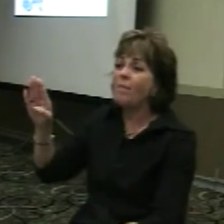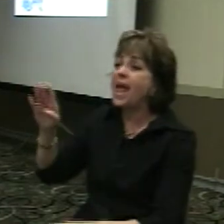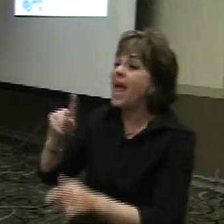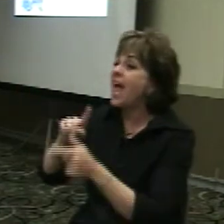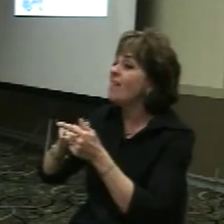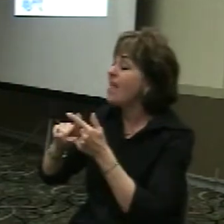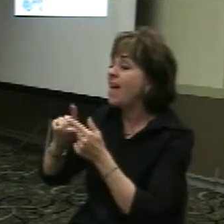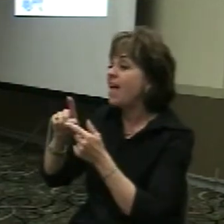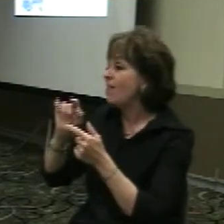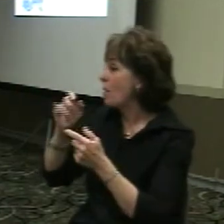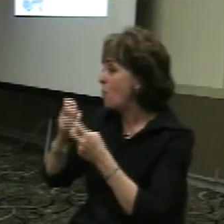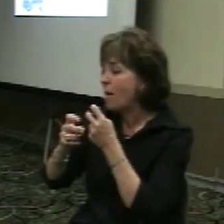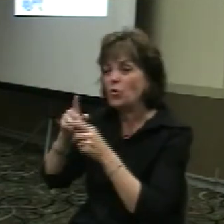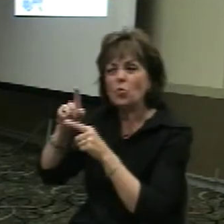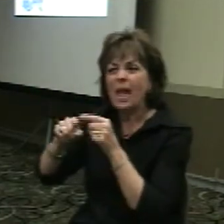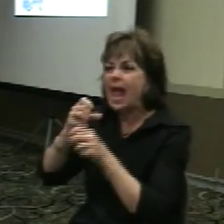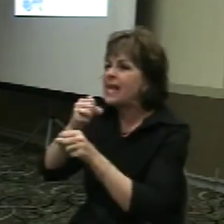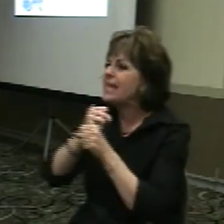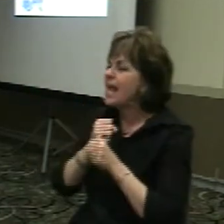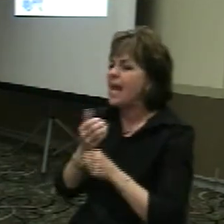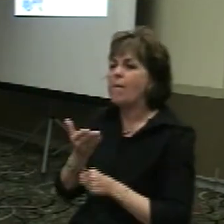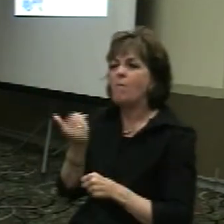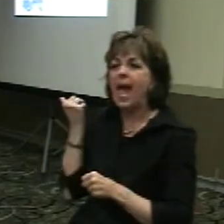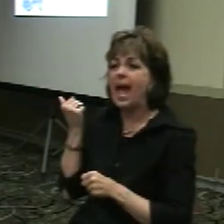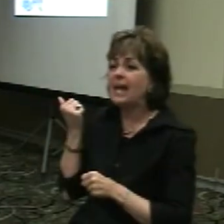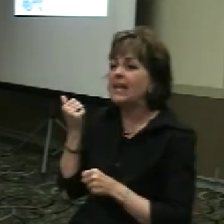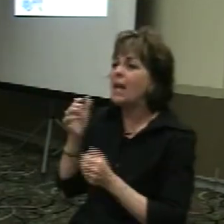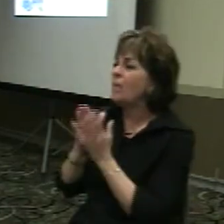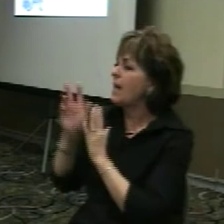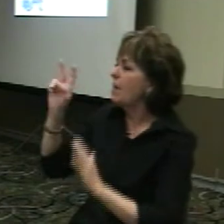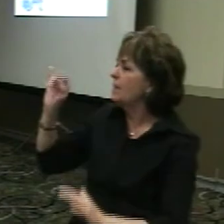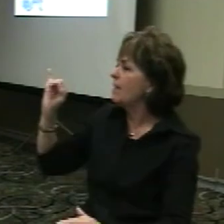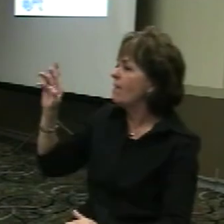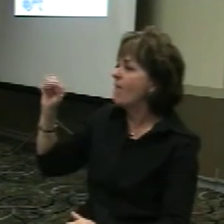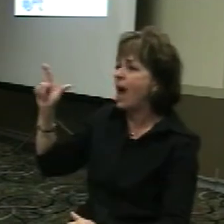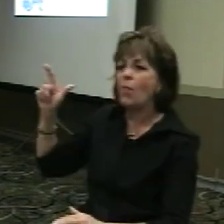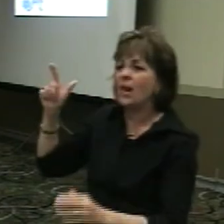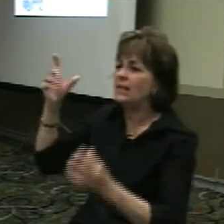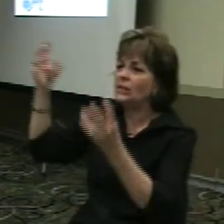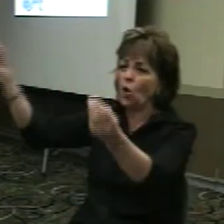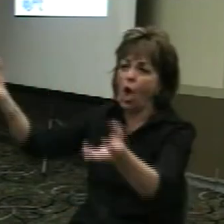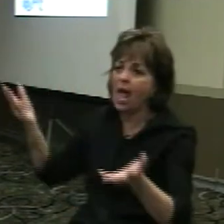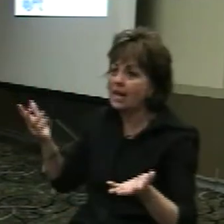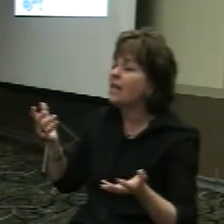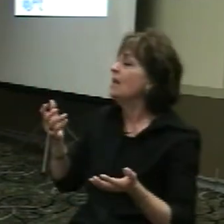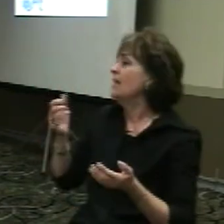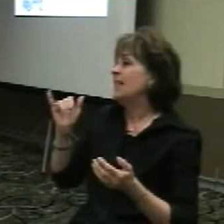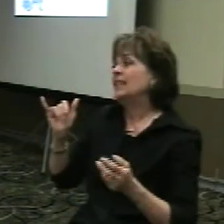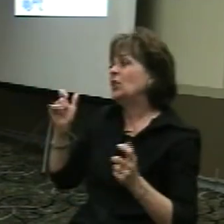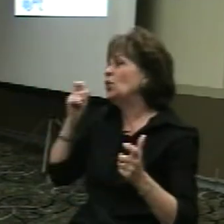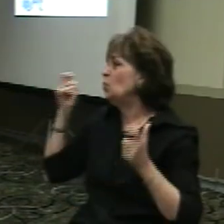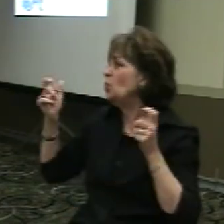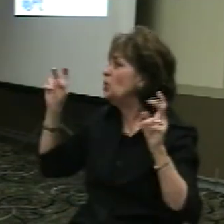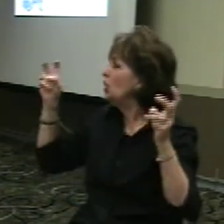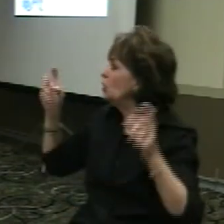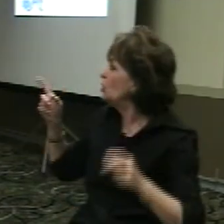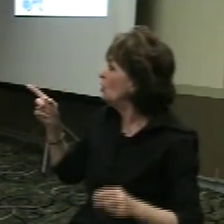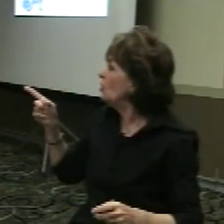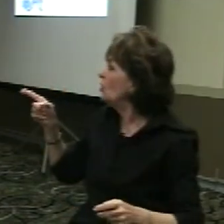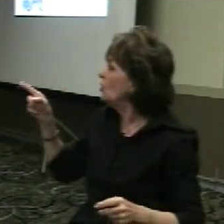that stuff back. Much of it becomes viral and it's gone. So it's a huge issue. How would you